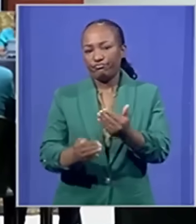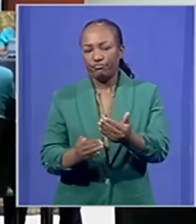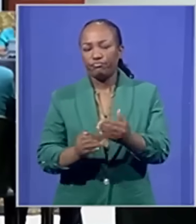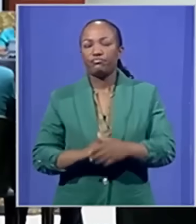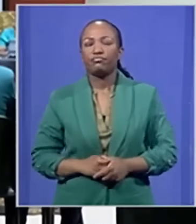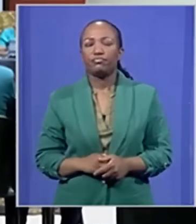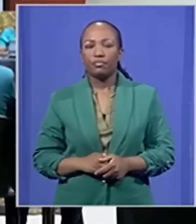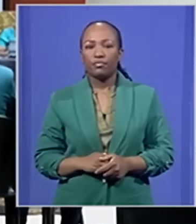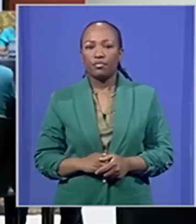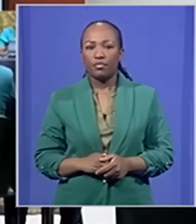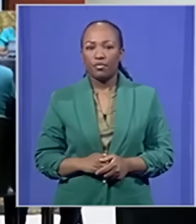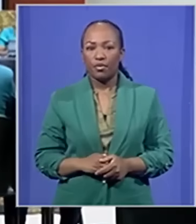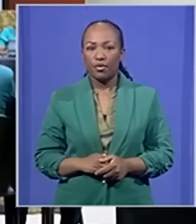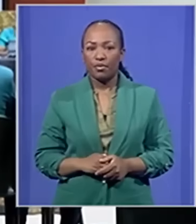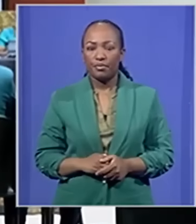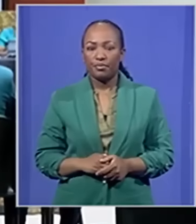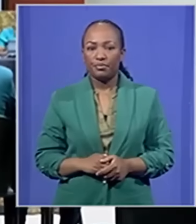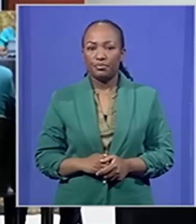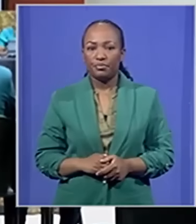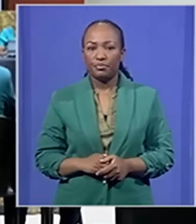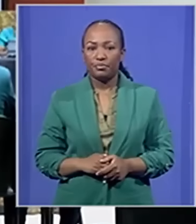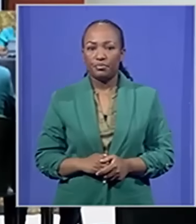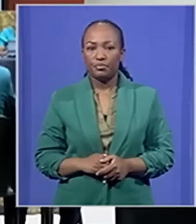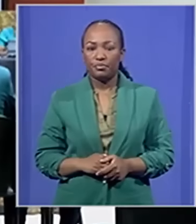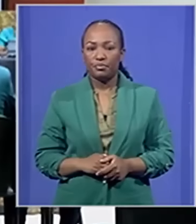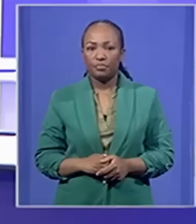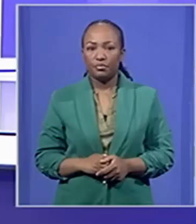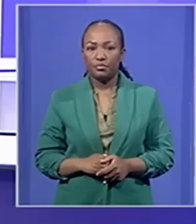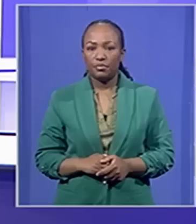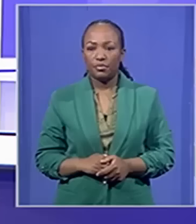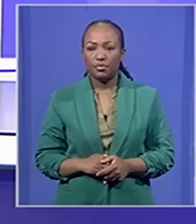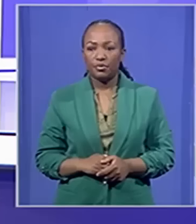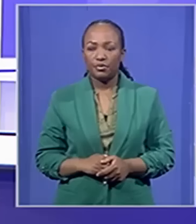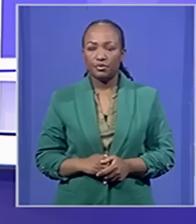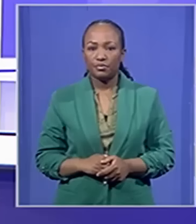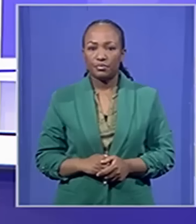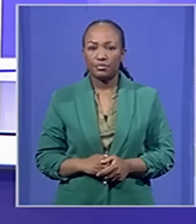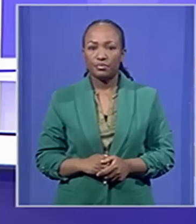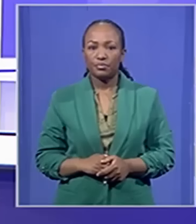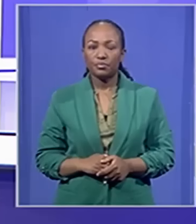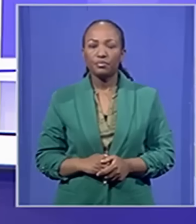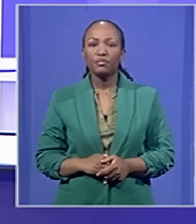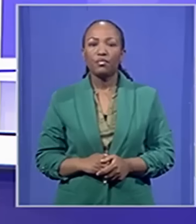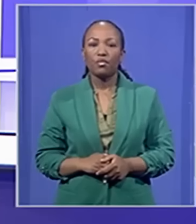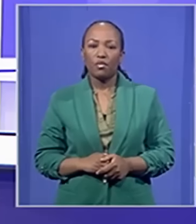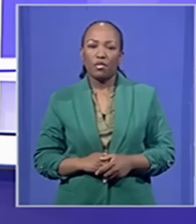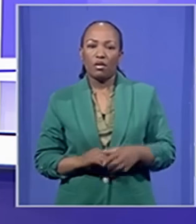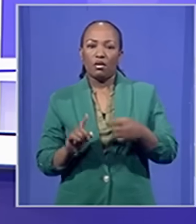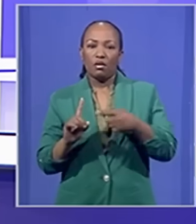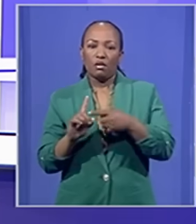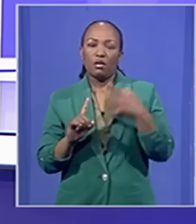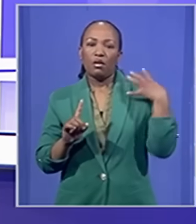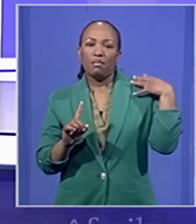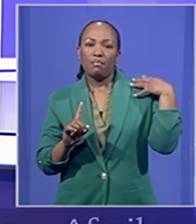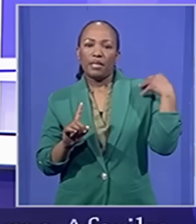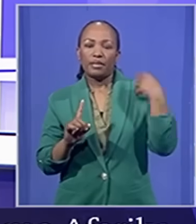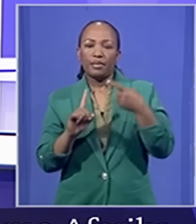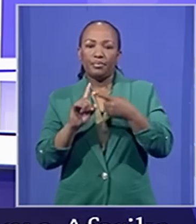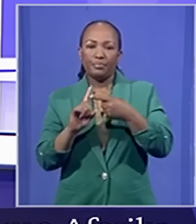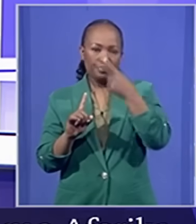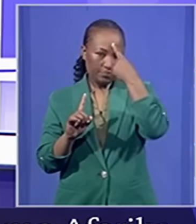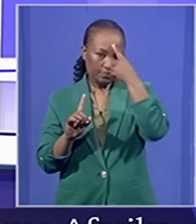Zebulon Maine, SABC News, Mahikeng. Tona ya merero ya boditšhaba Ronald Lamola a le Afrika